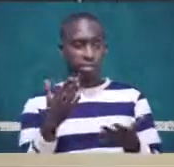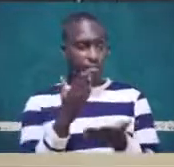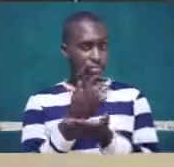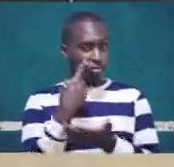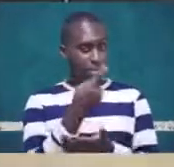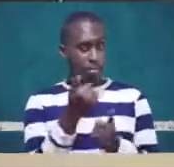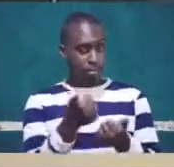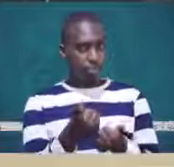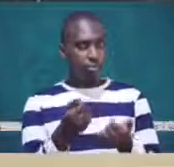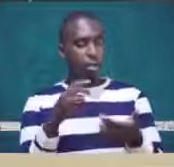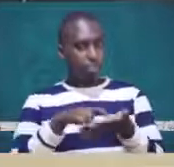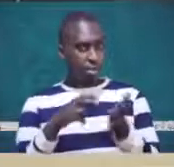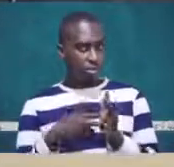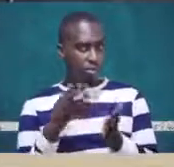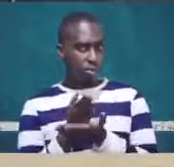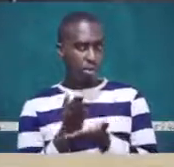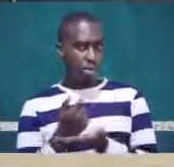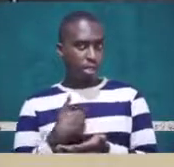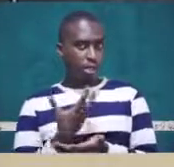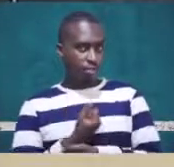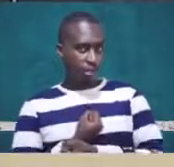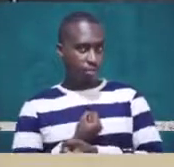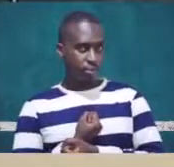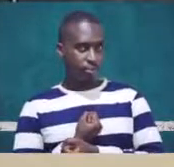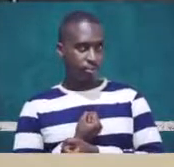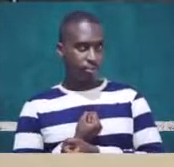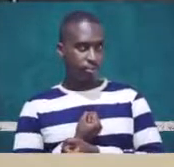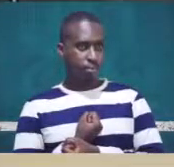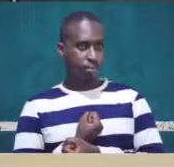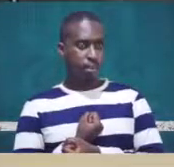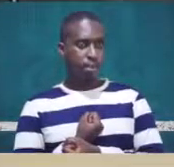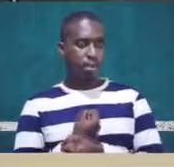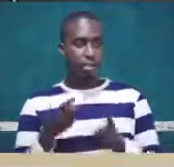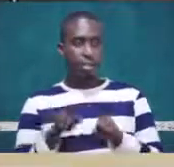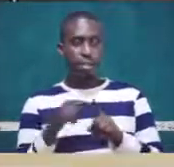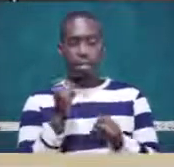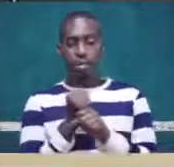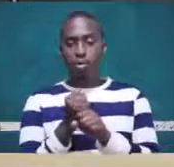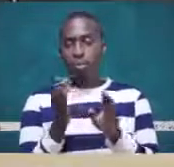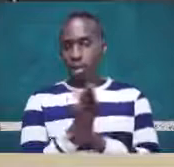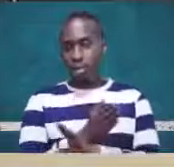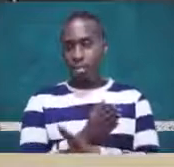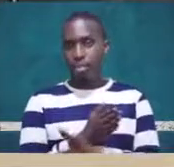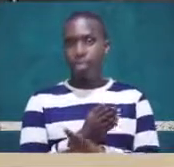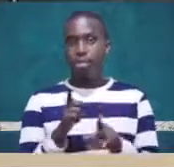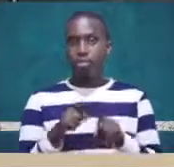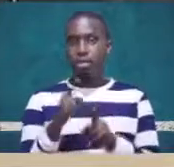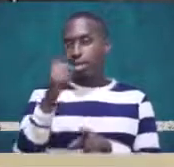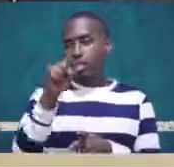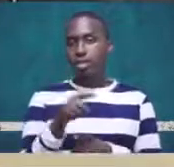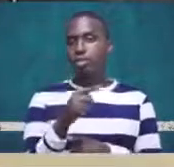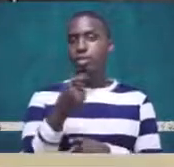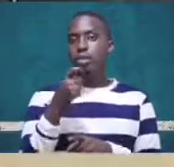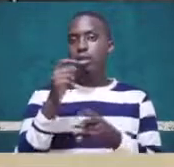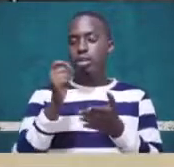very nice. So it means that I have to work as I did before here. The integral will